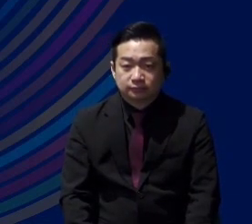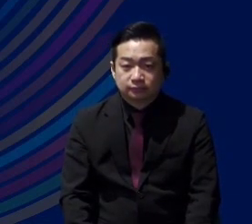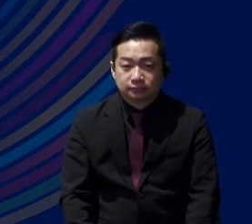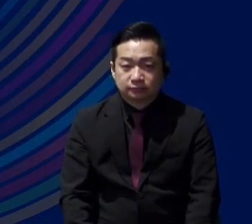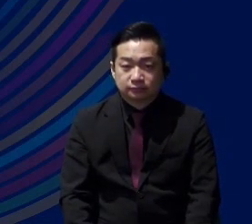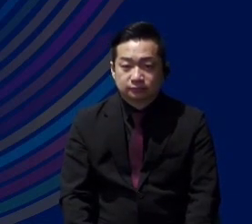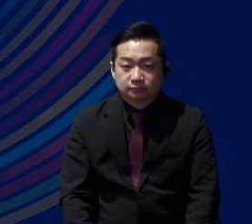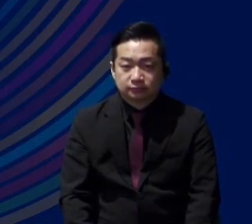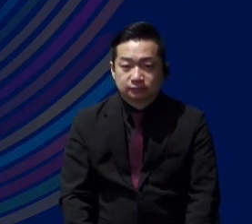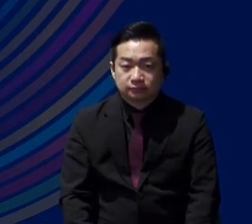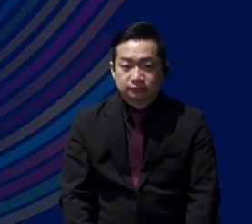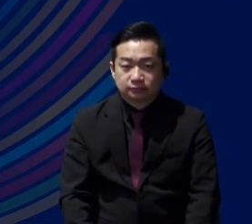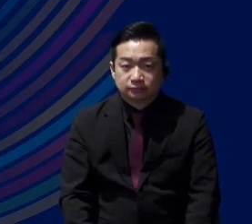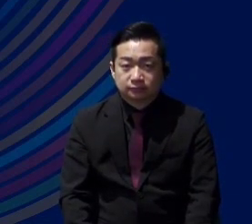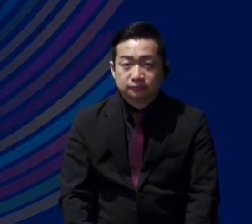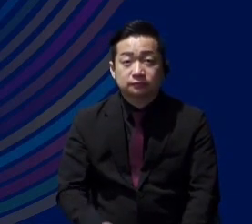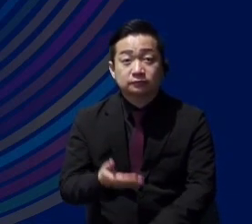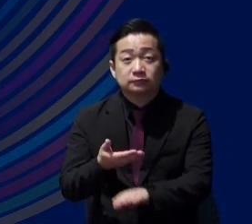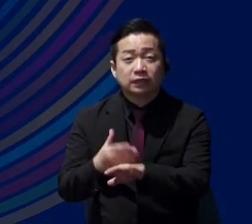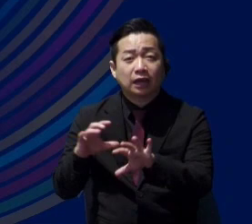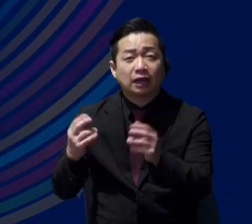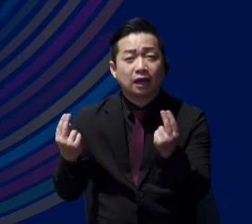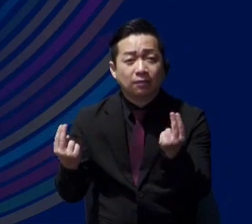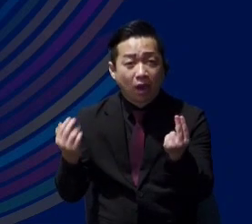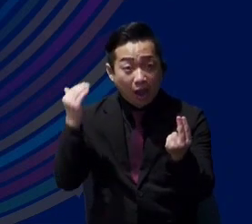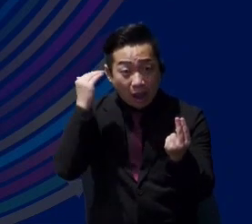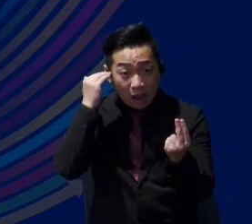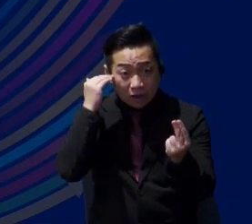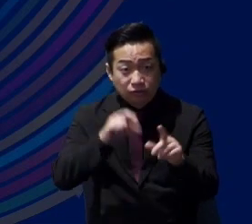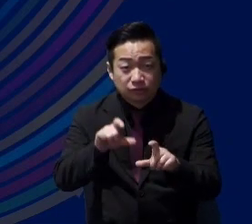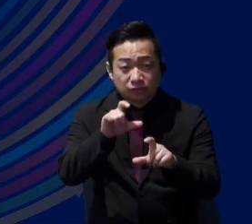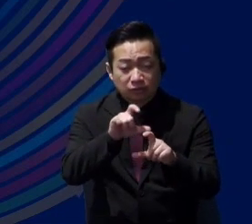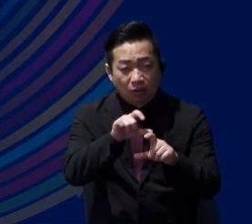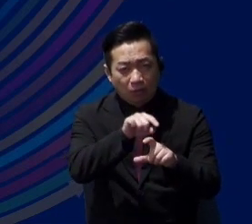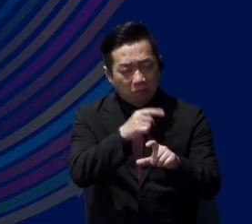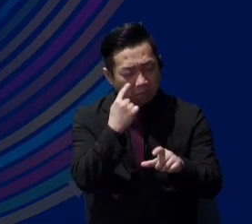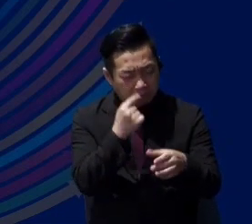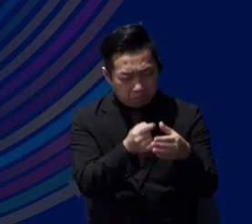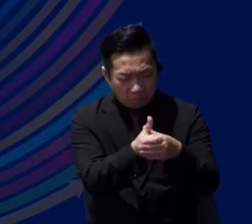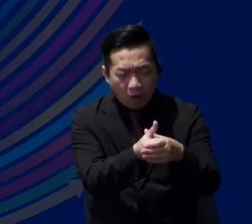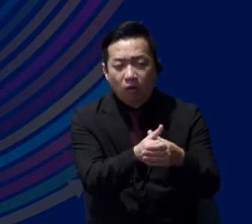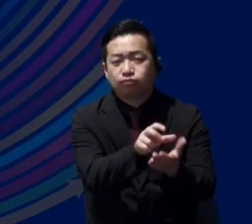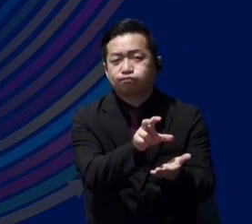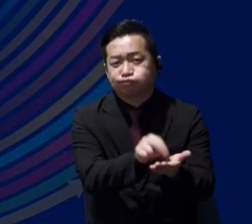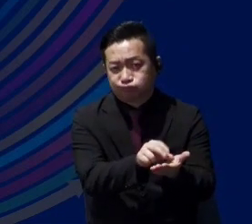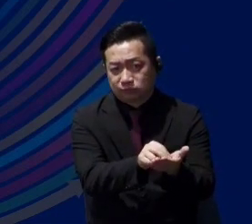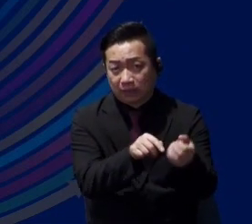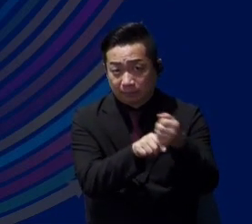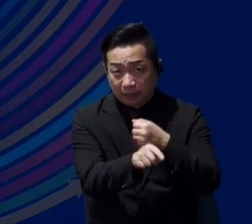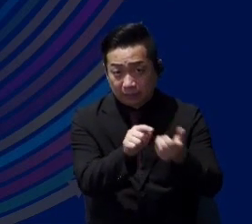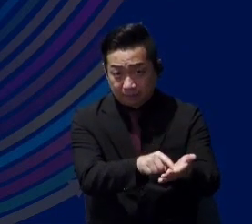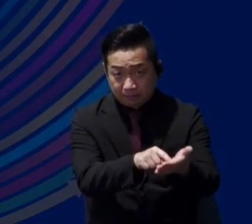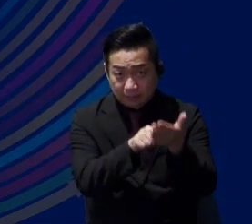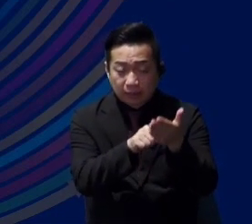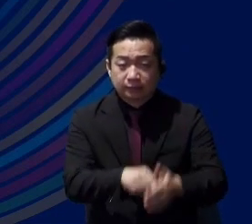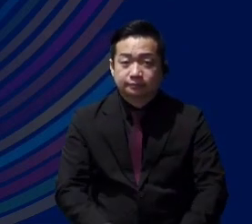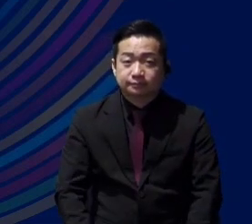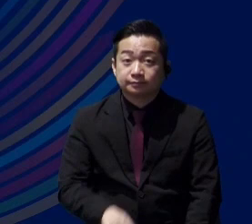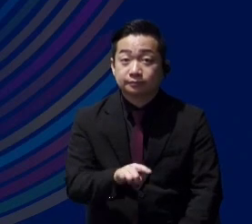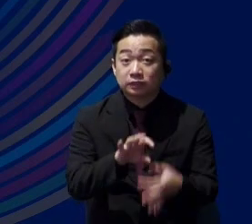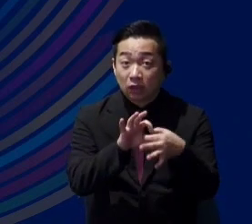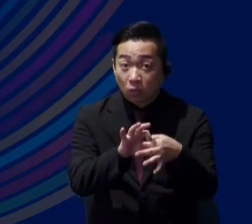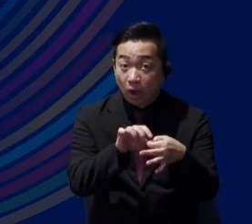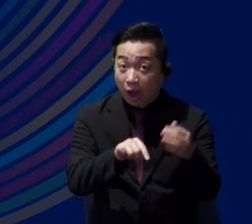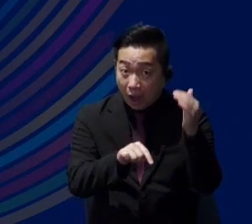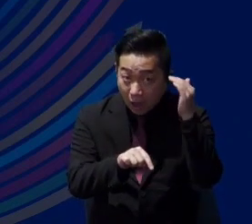Republic of Korea, and you have to control that in any way. After that is high